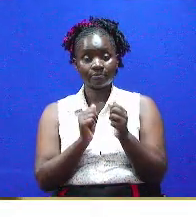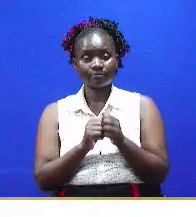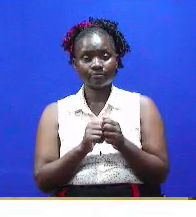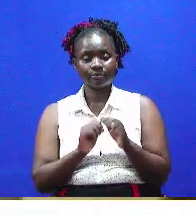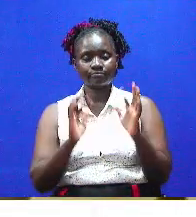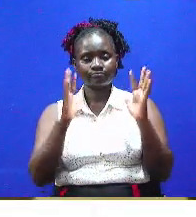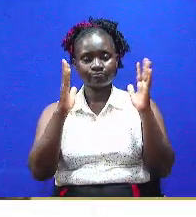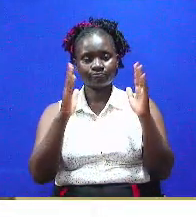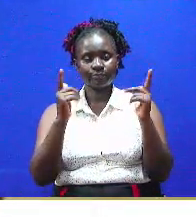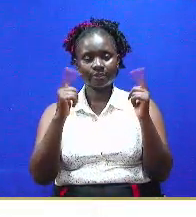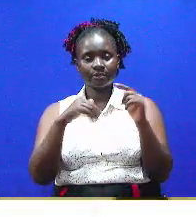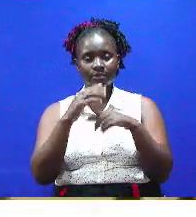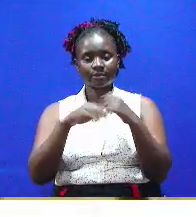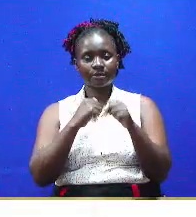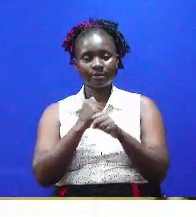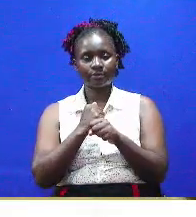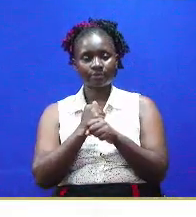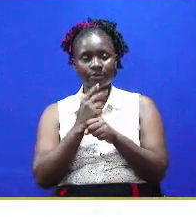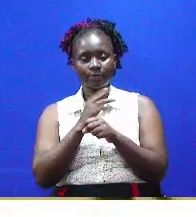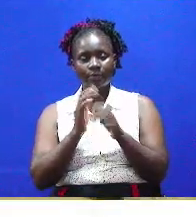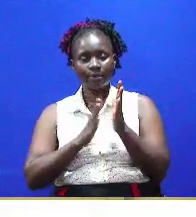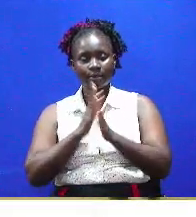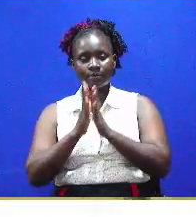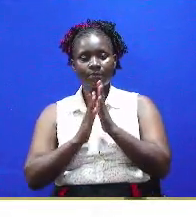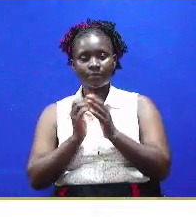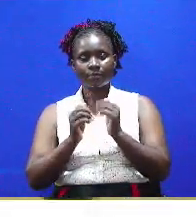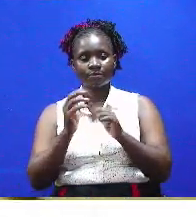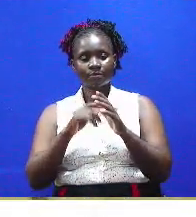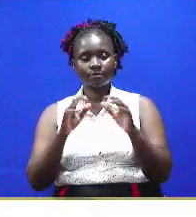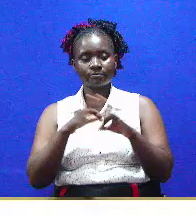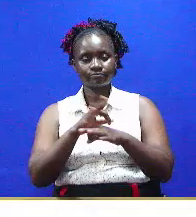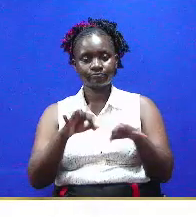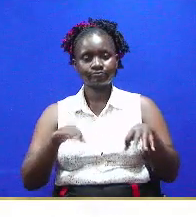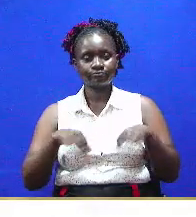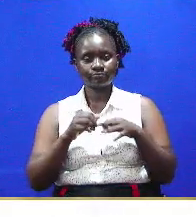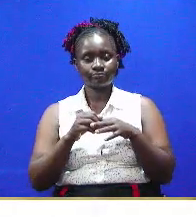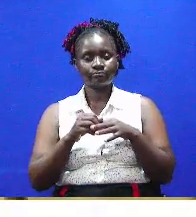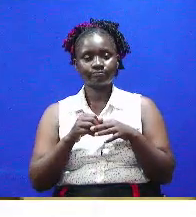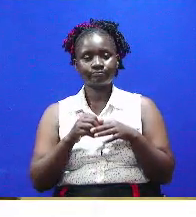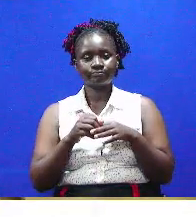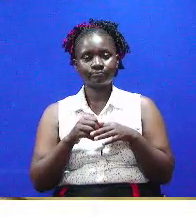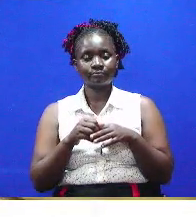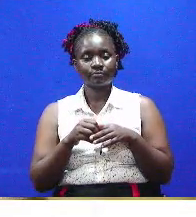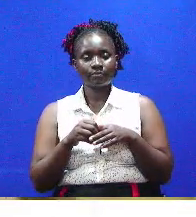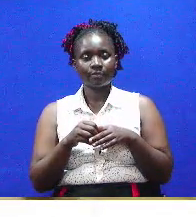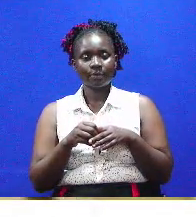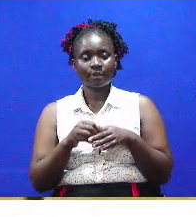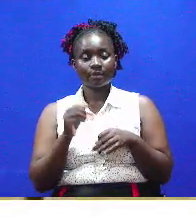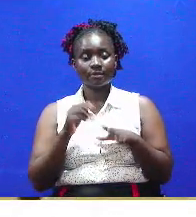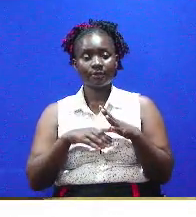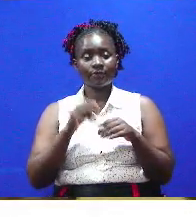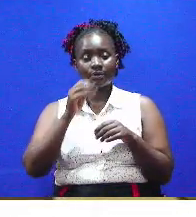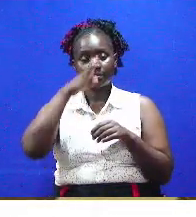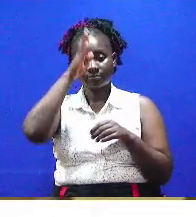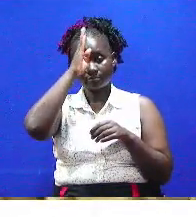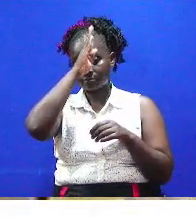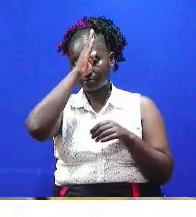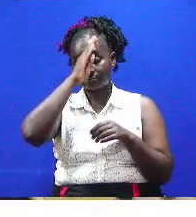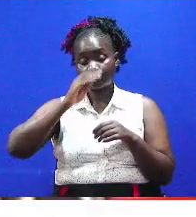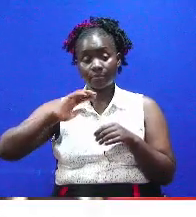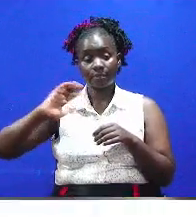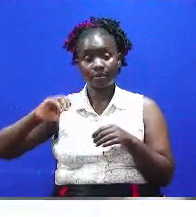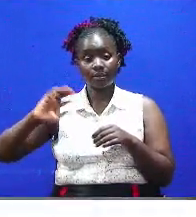mwegabu mwakoyo obago kwalia niguwa ase getike meyega kia Masinde Muliro kikotoka ime county ya